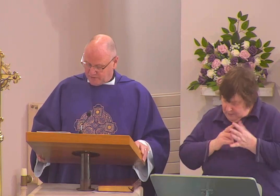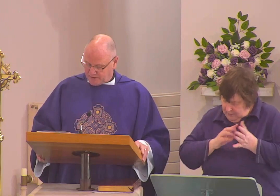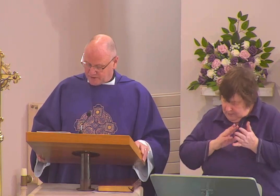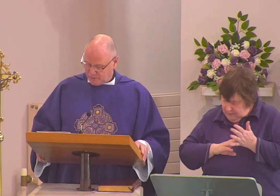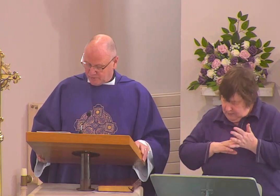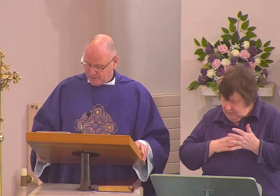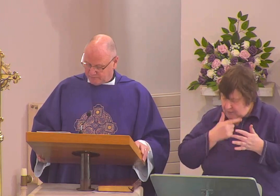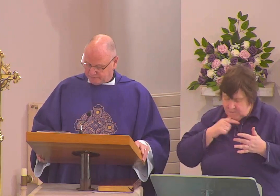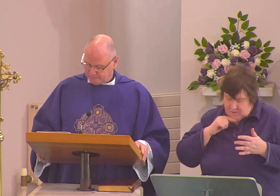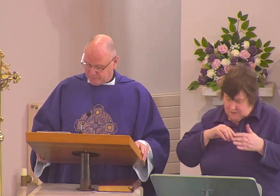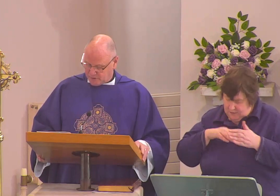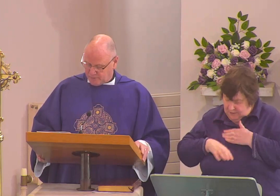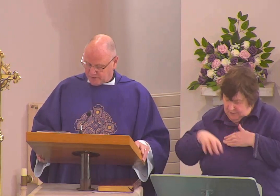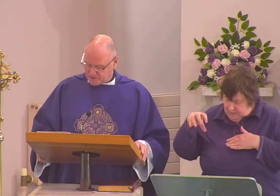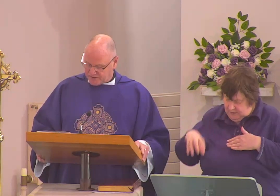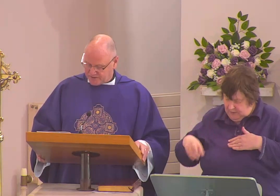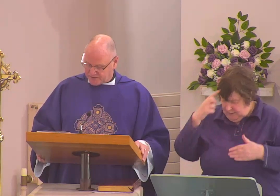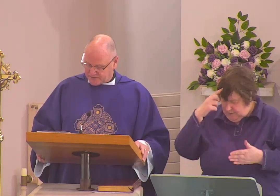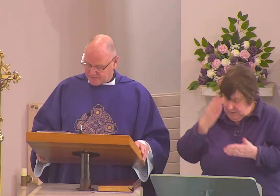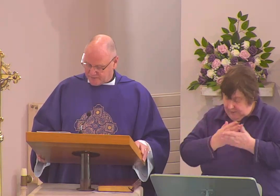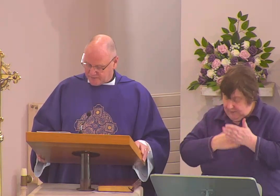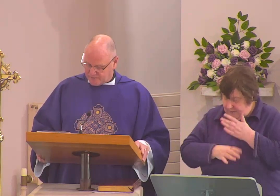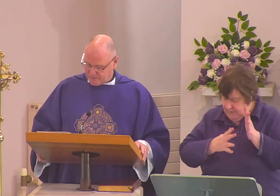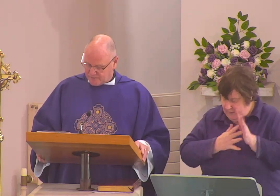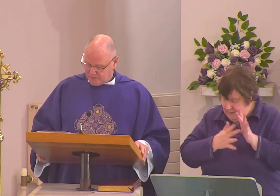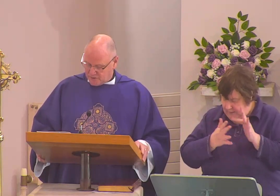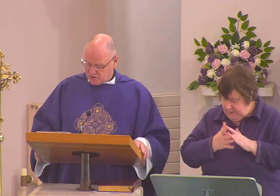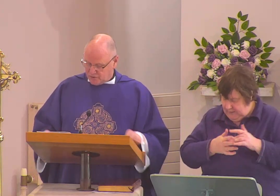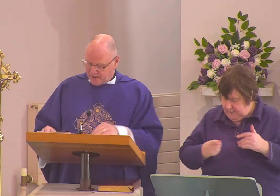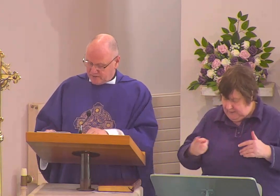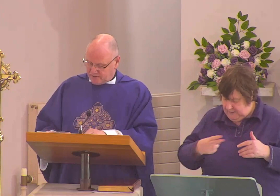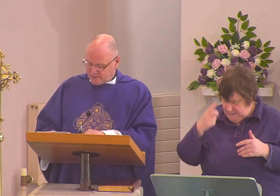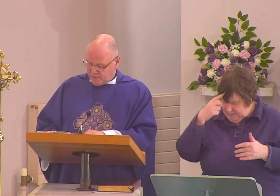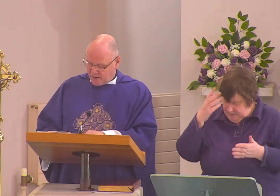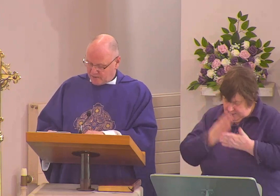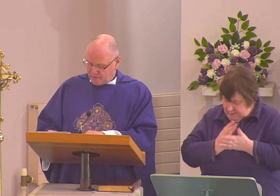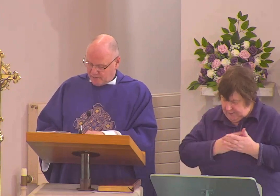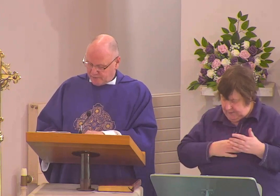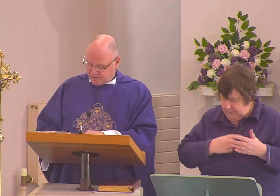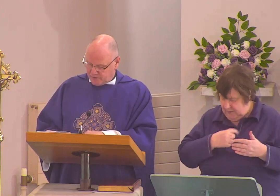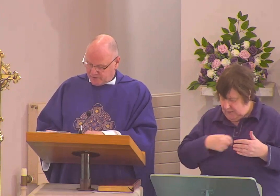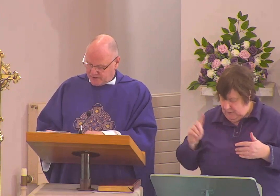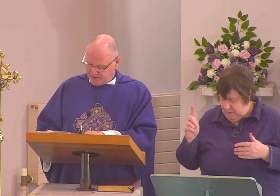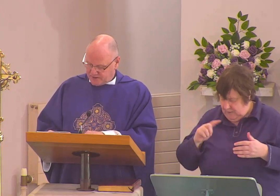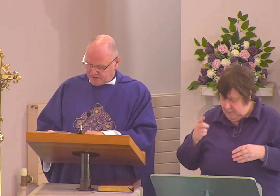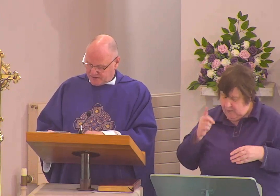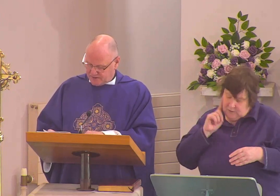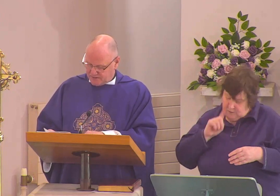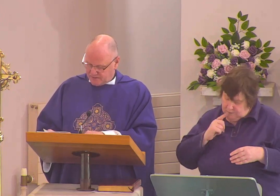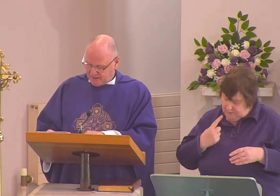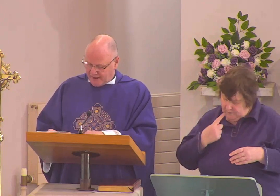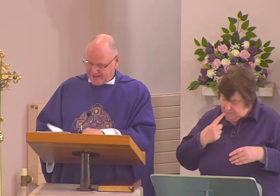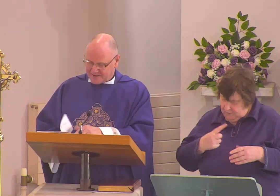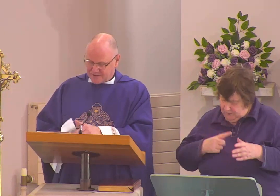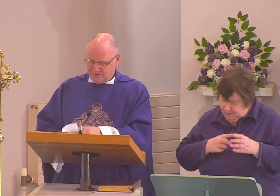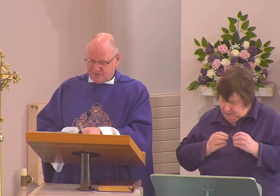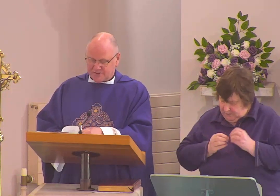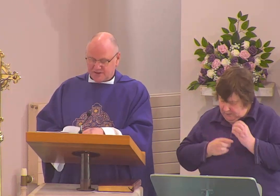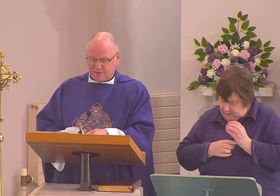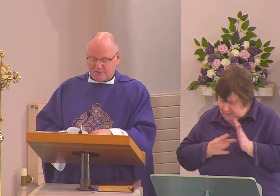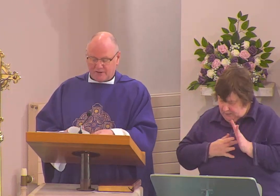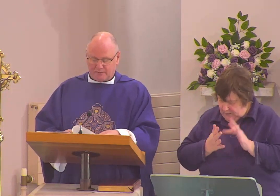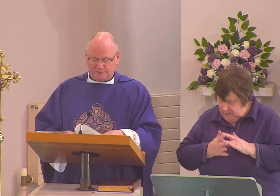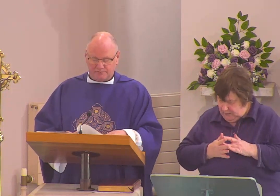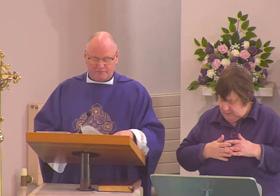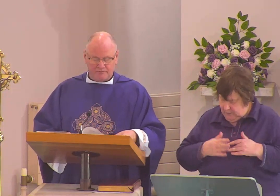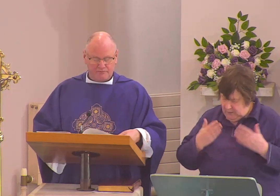woman had told them about Jesus. So when the Samaritan people saw Jesus, they asked him to stay